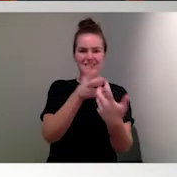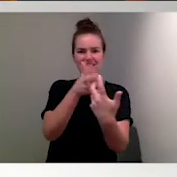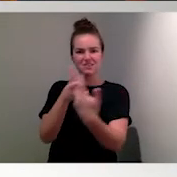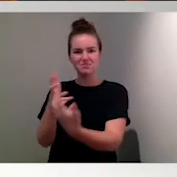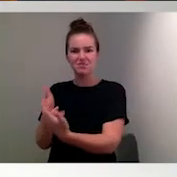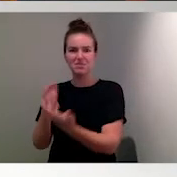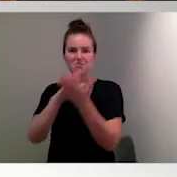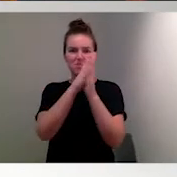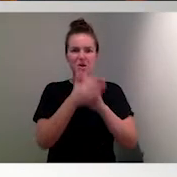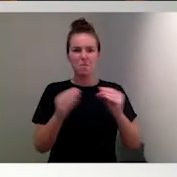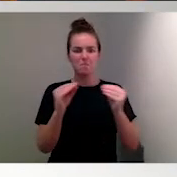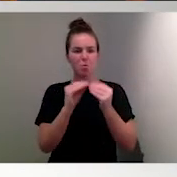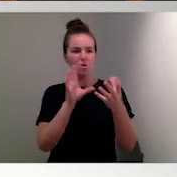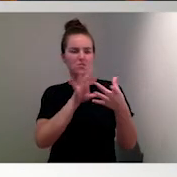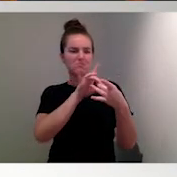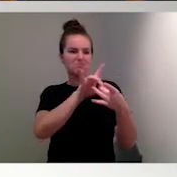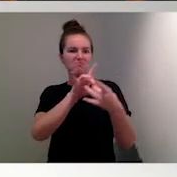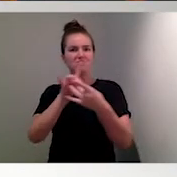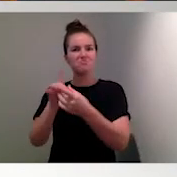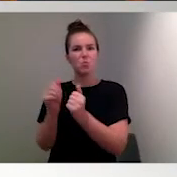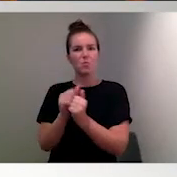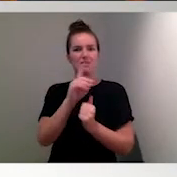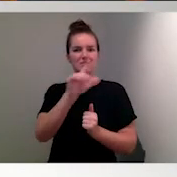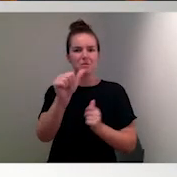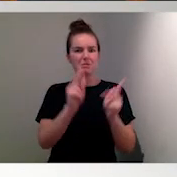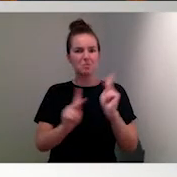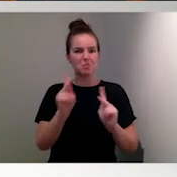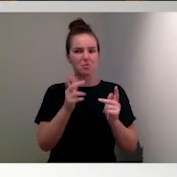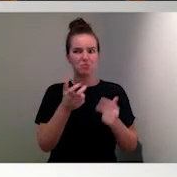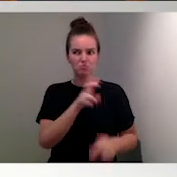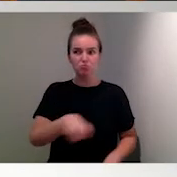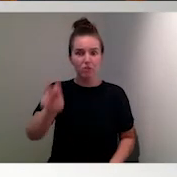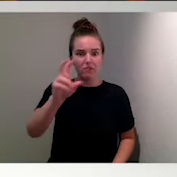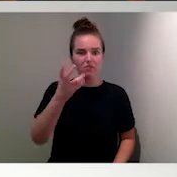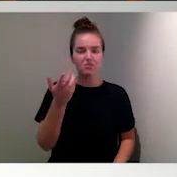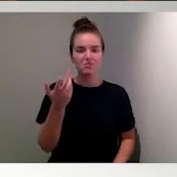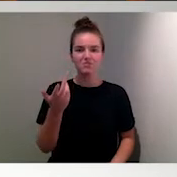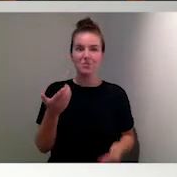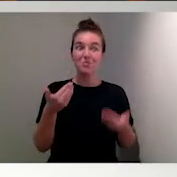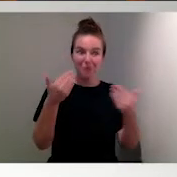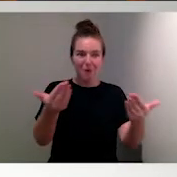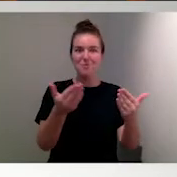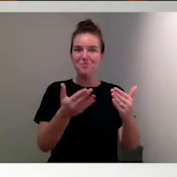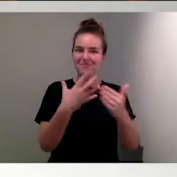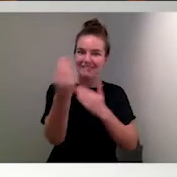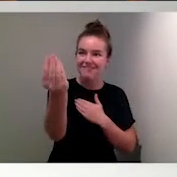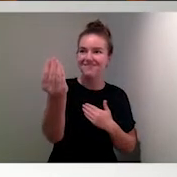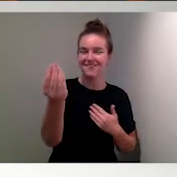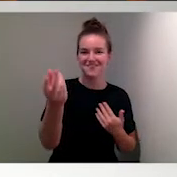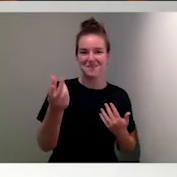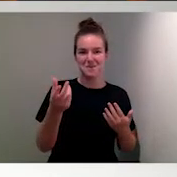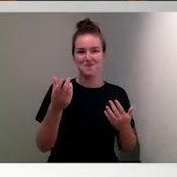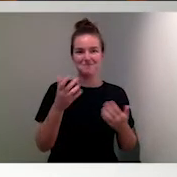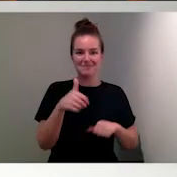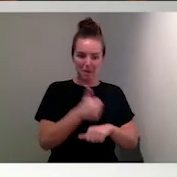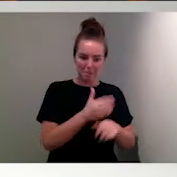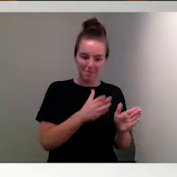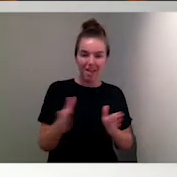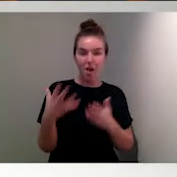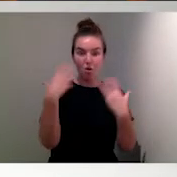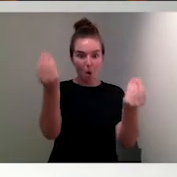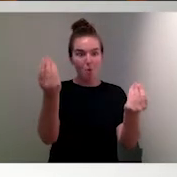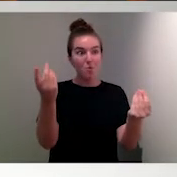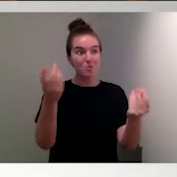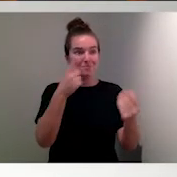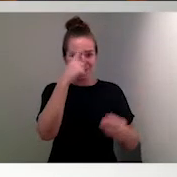disabilities. So get out there, make a plan, go, because you can. The Ponant, the cruise